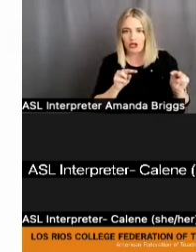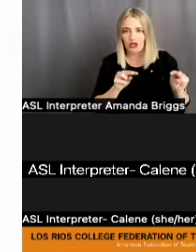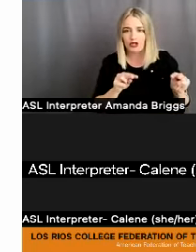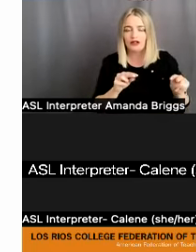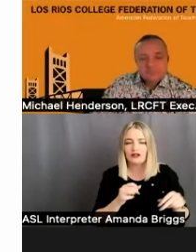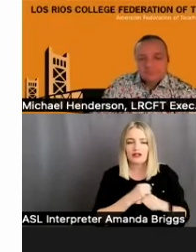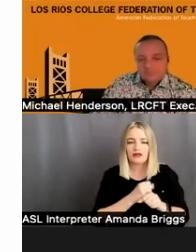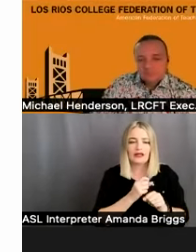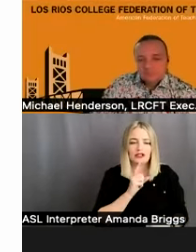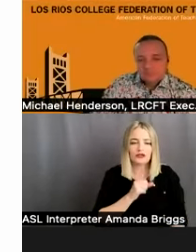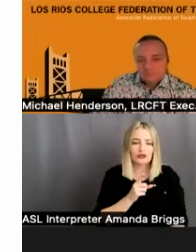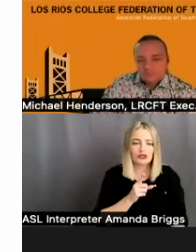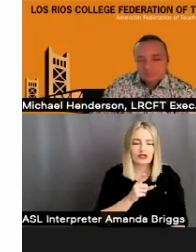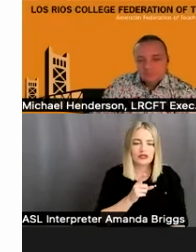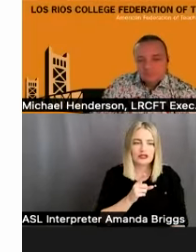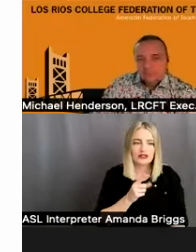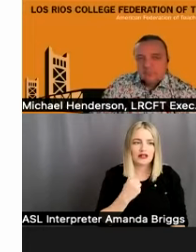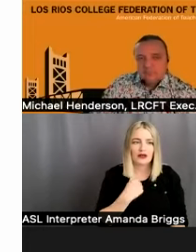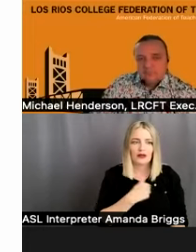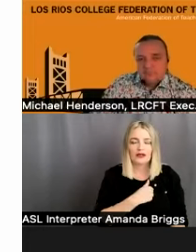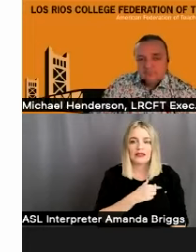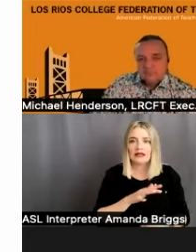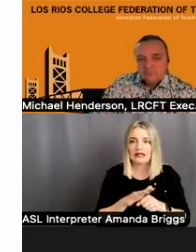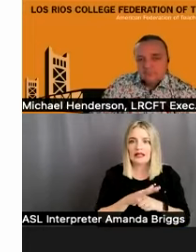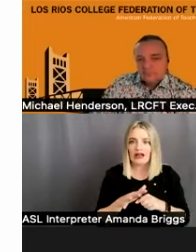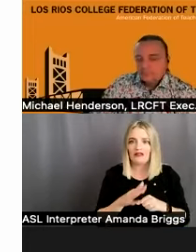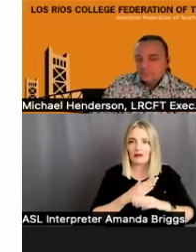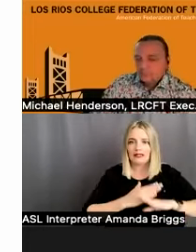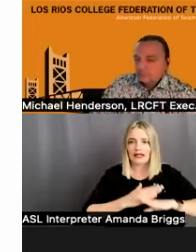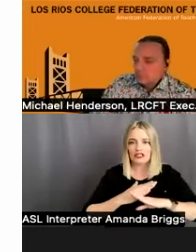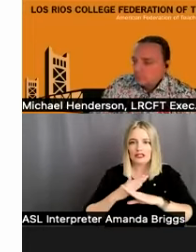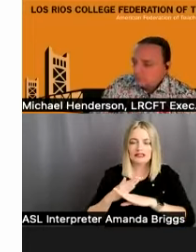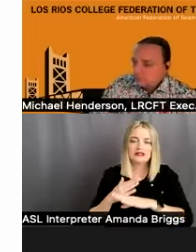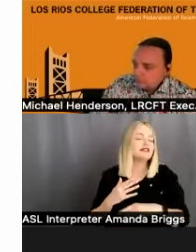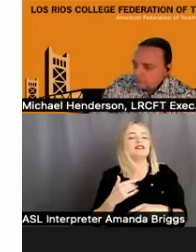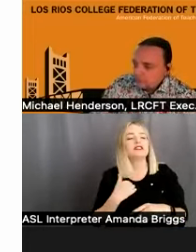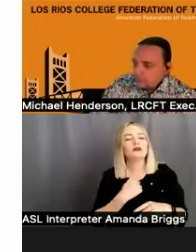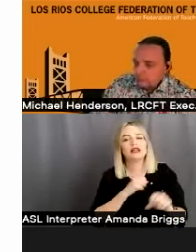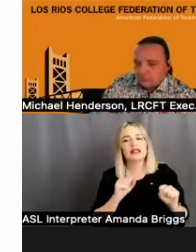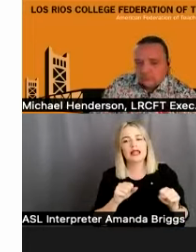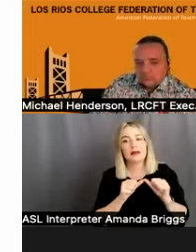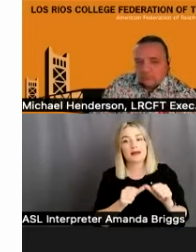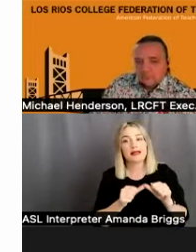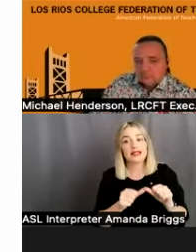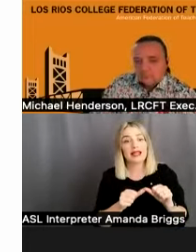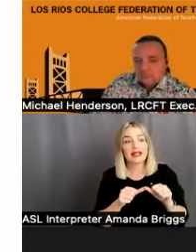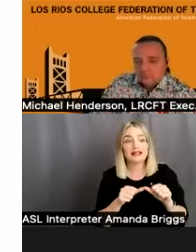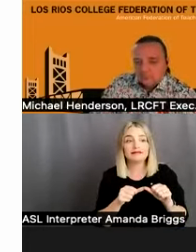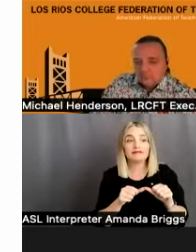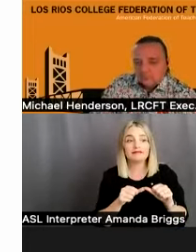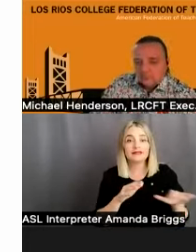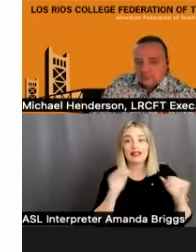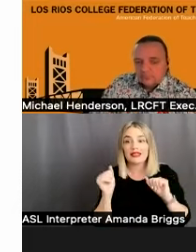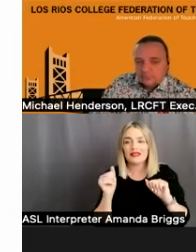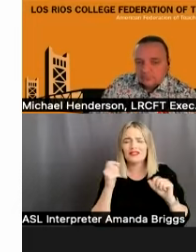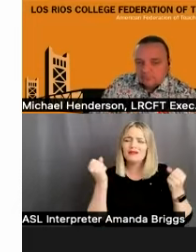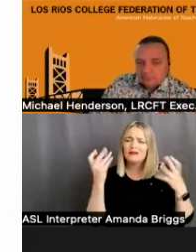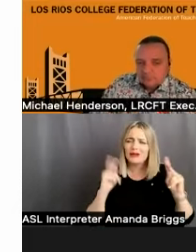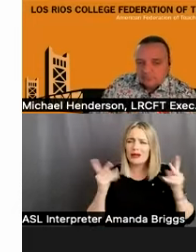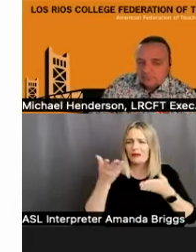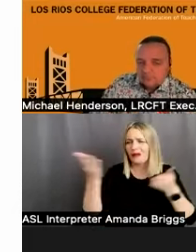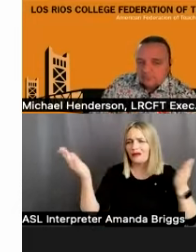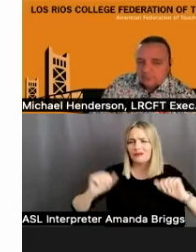that that we've put enough protections in there, so that we can maintain the leaves for as many people as